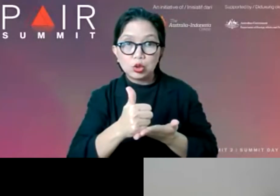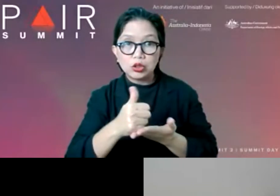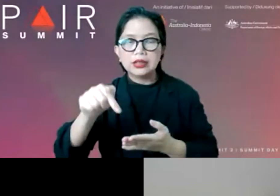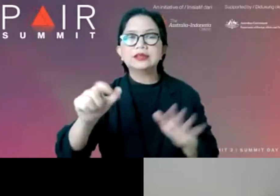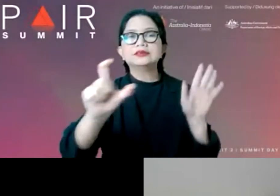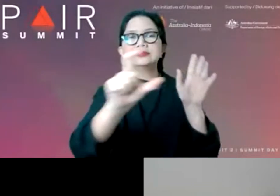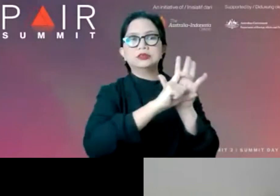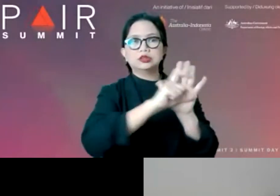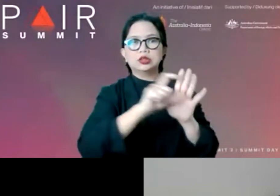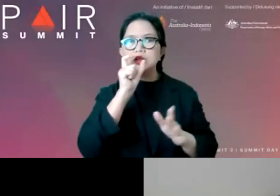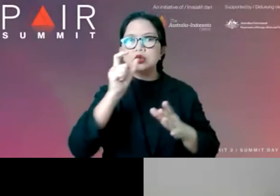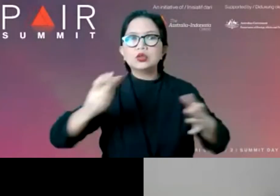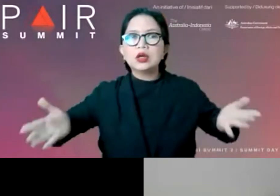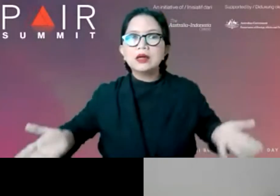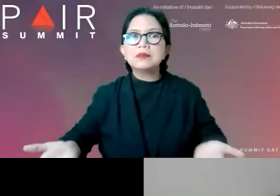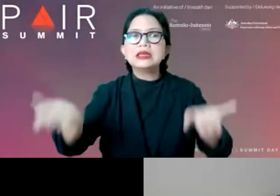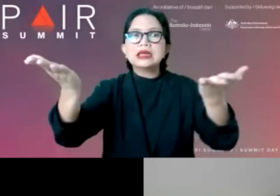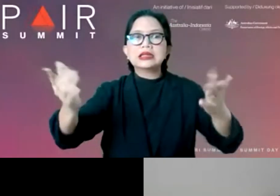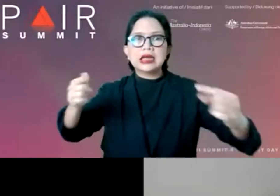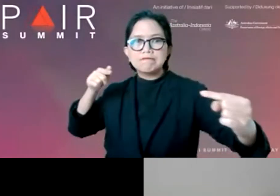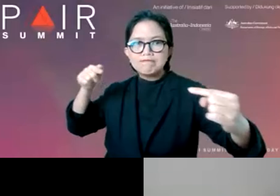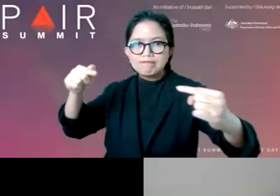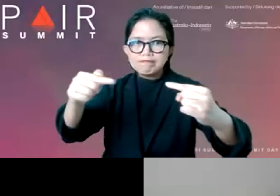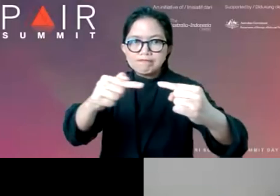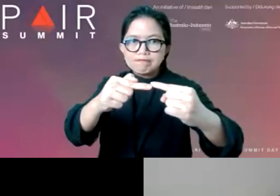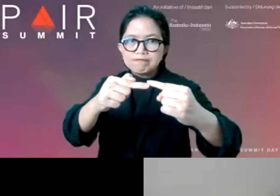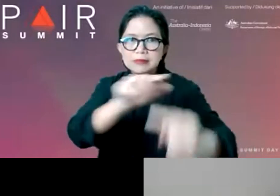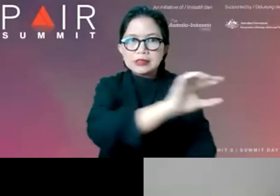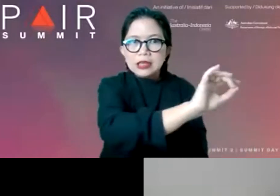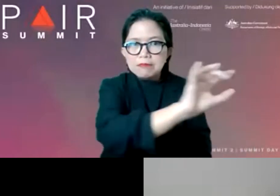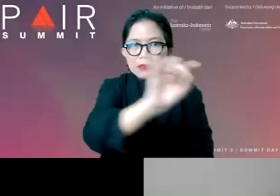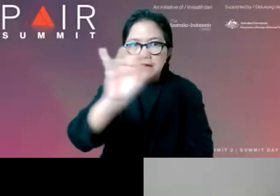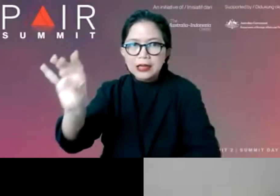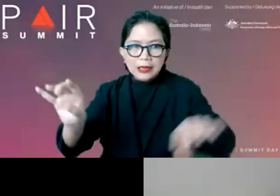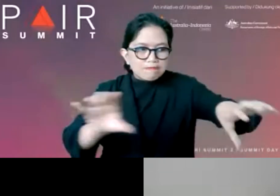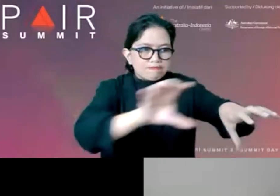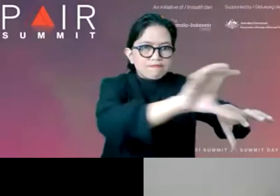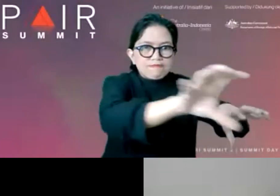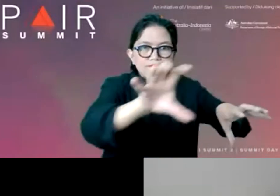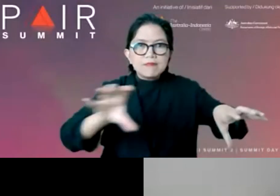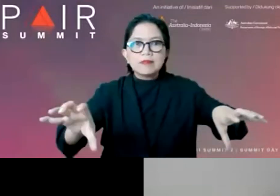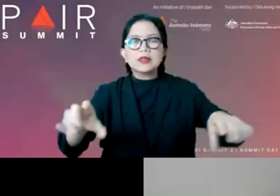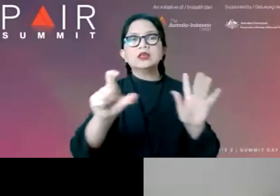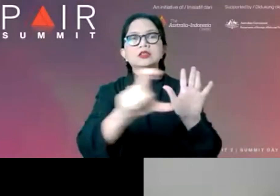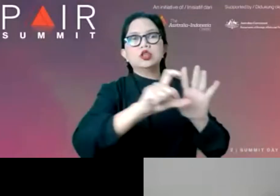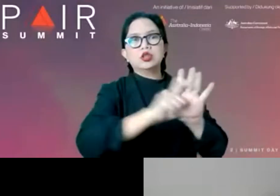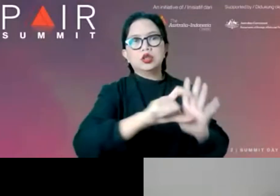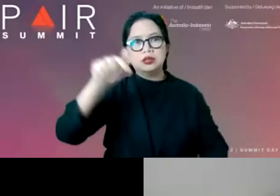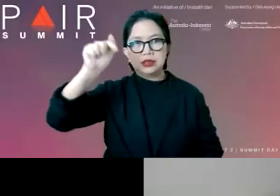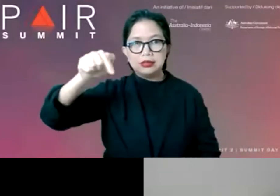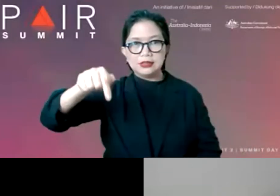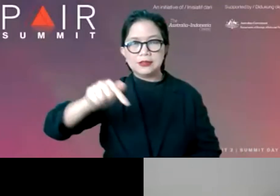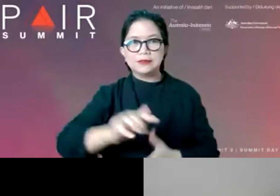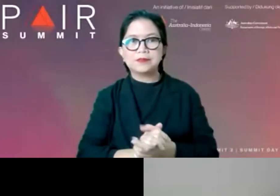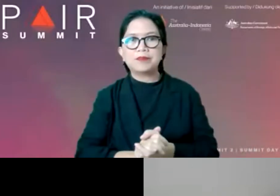the connectivity between different actors. Right now, for example, using BPJS system,